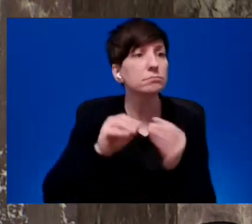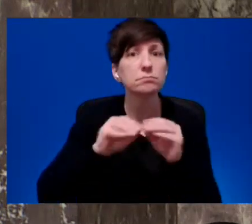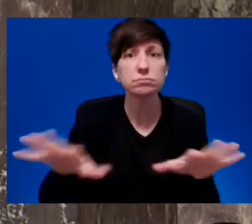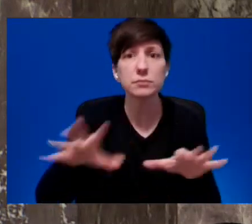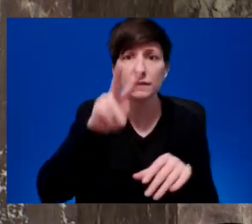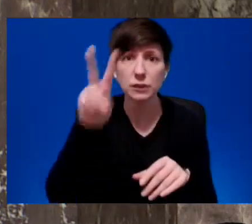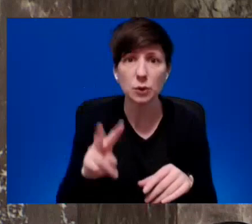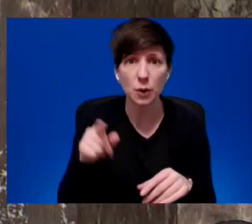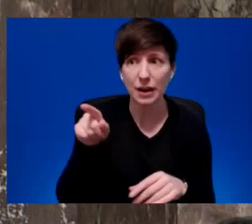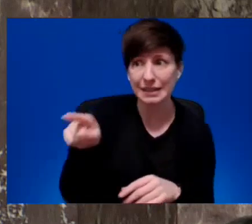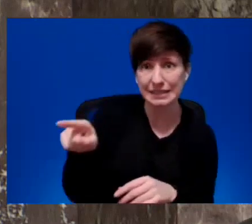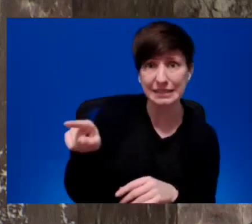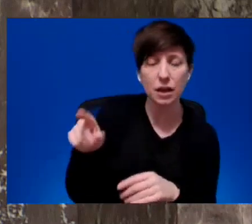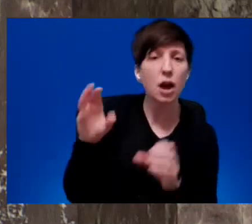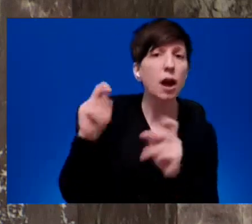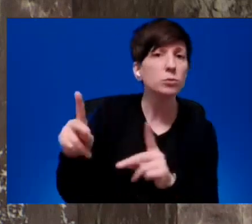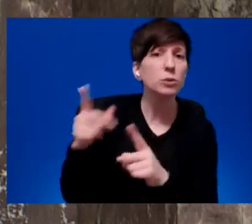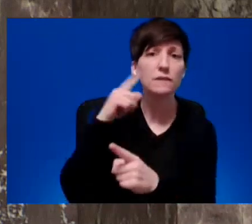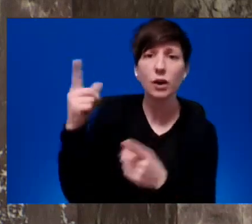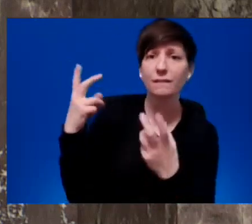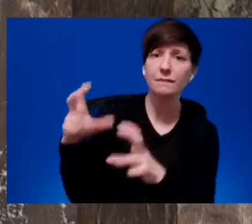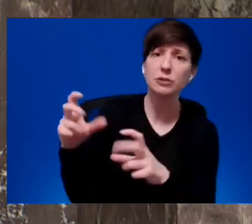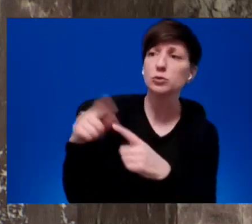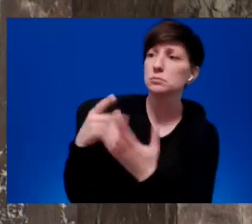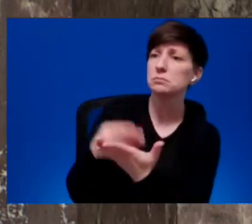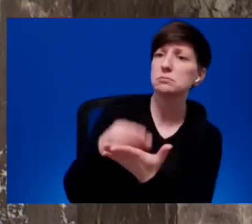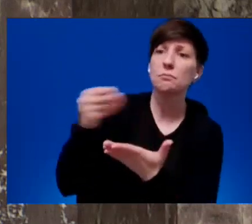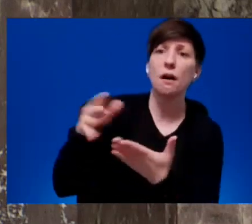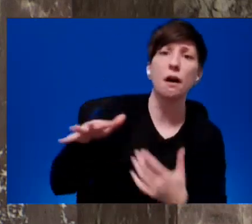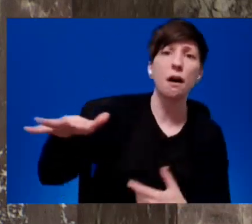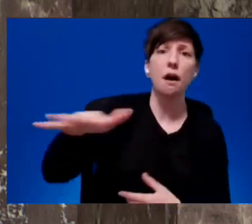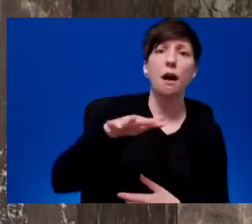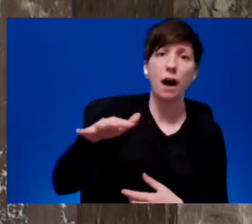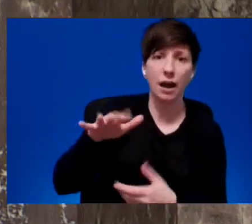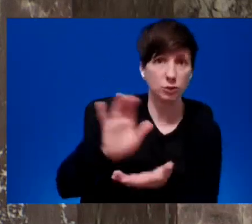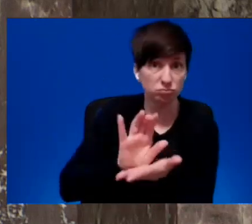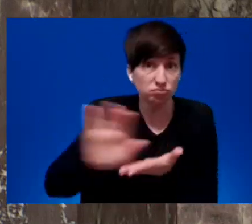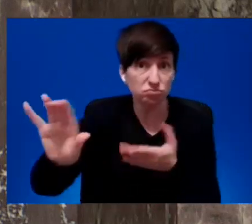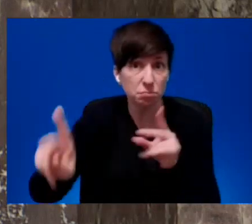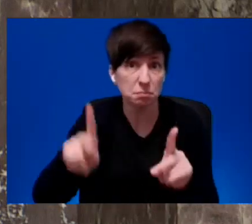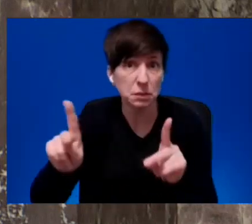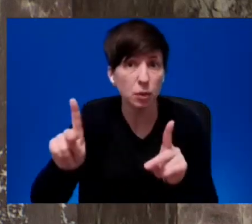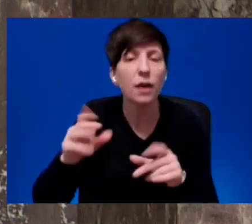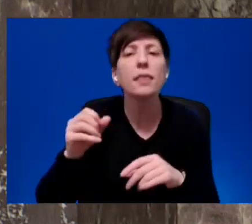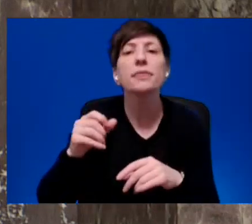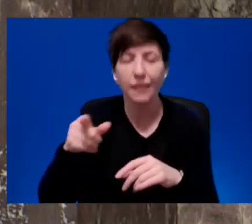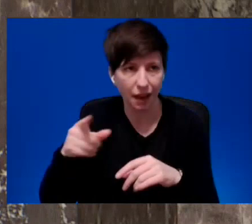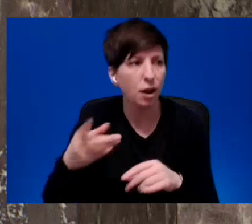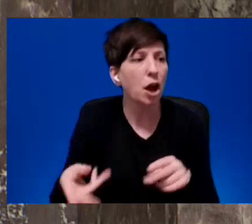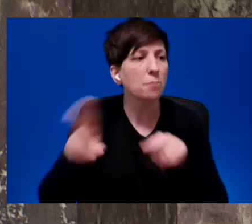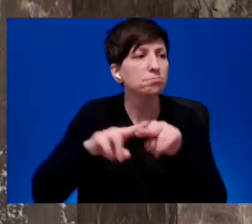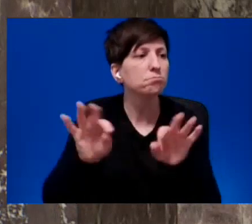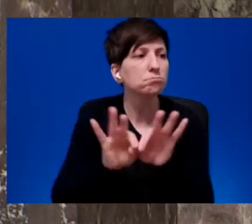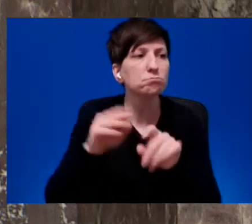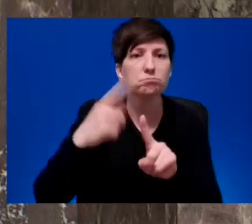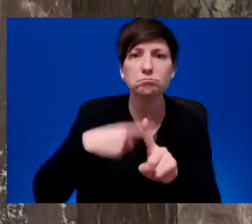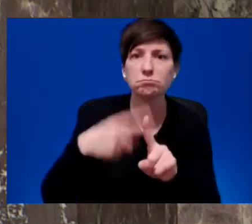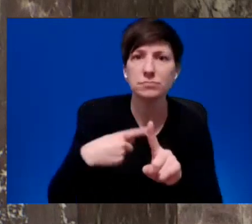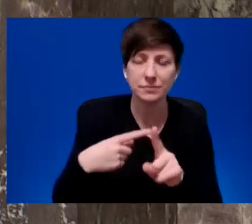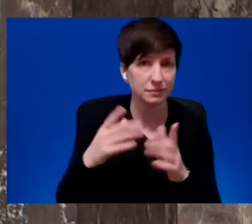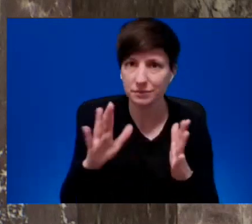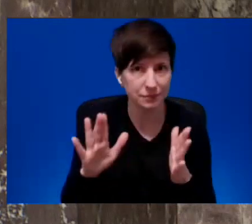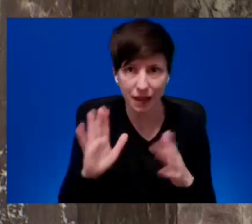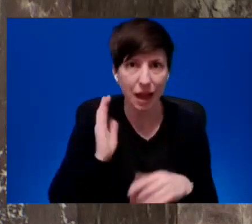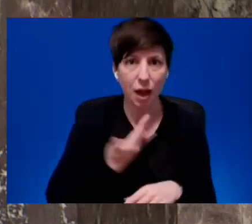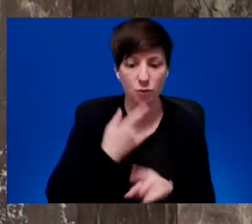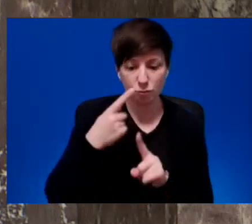for investors to go ahead and buy that and displace the tenants so you can increase rents. And a year later, our rental protection fund is buying